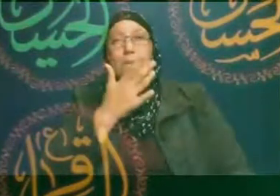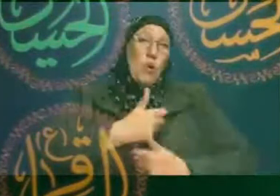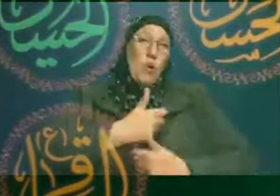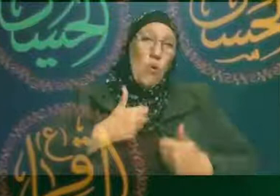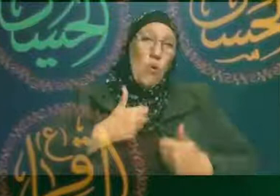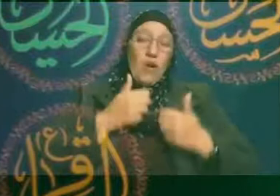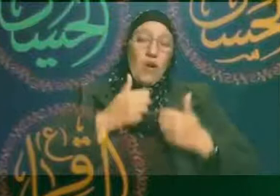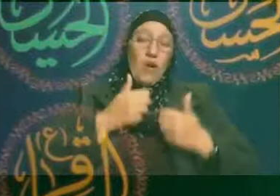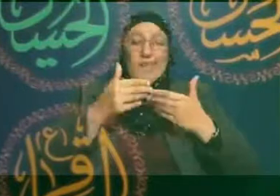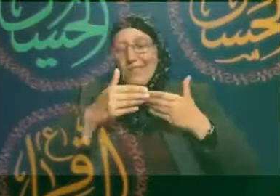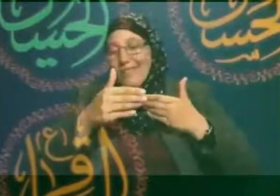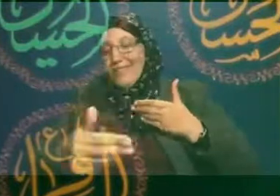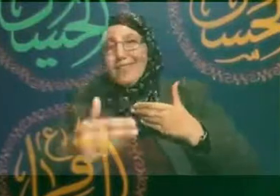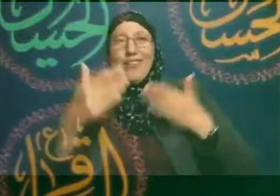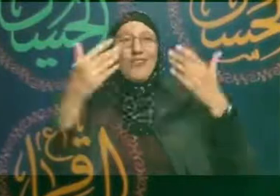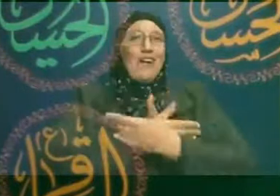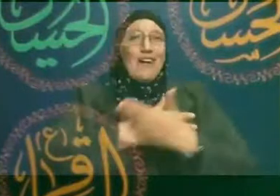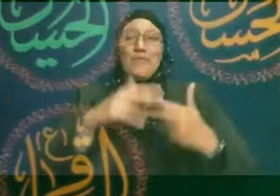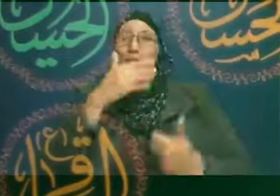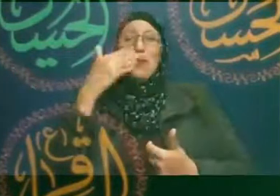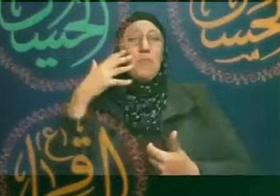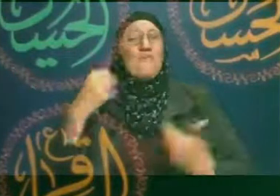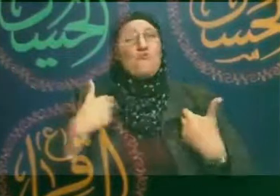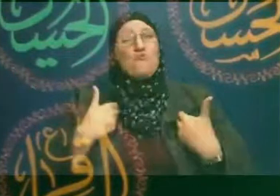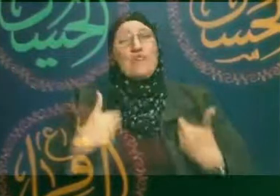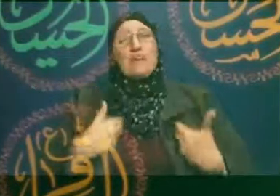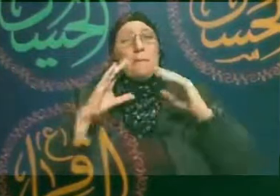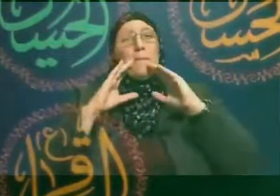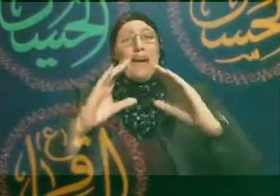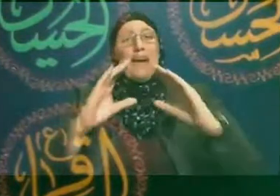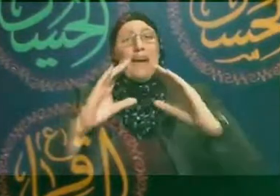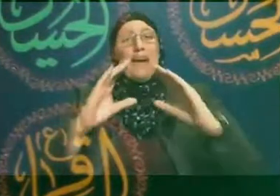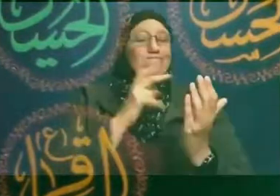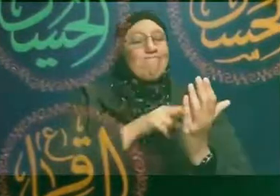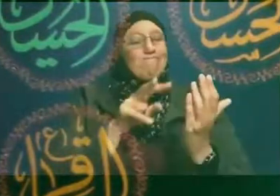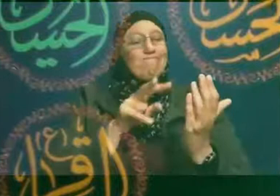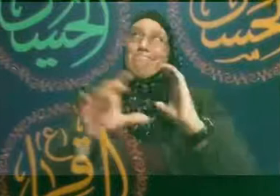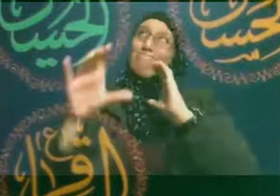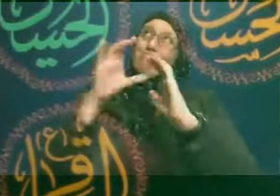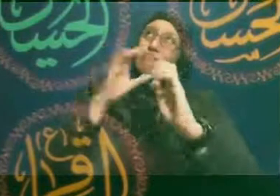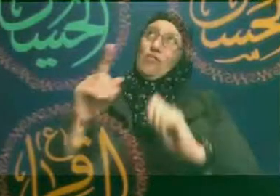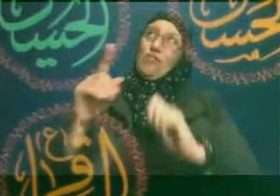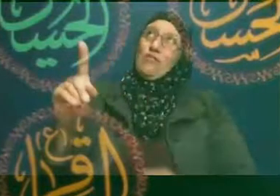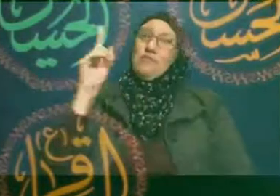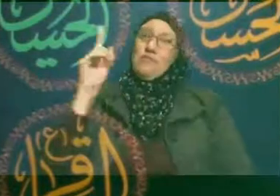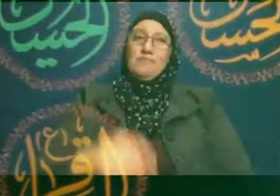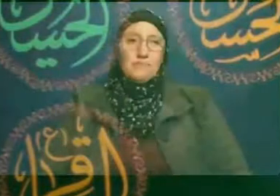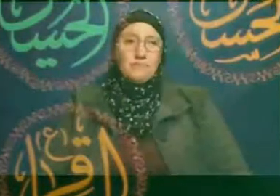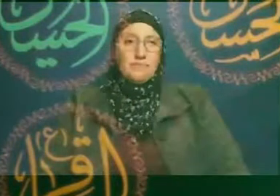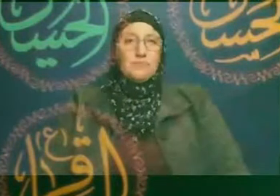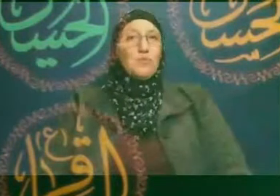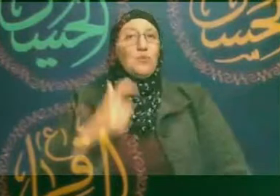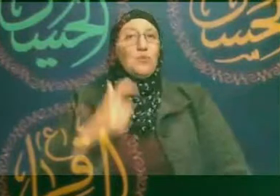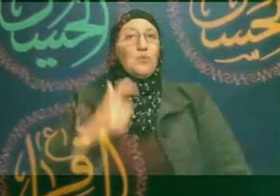rich supplications available to you to communicate with God. From tomorrow night, the night of 13,